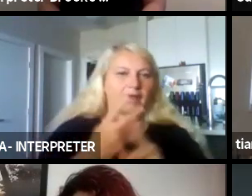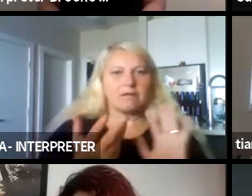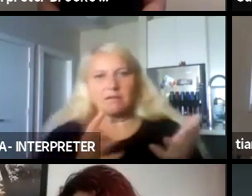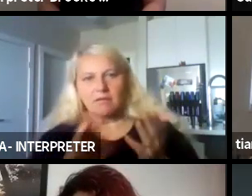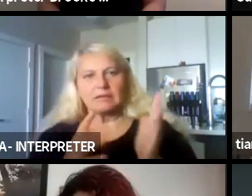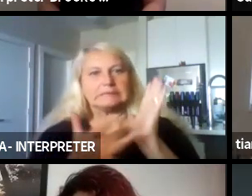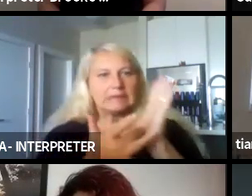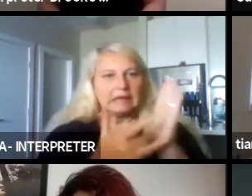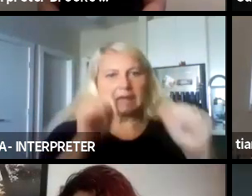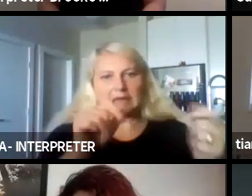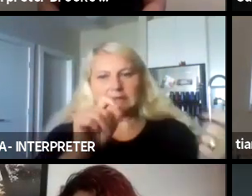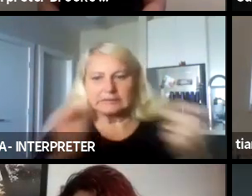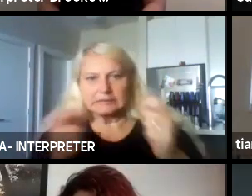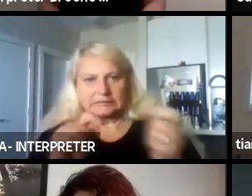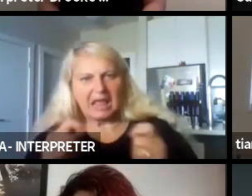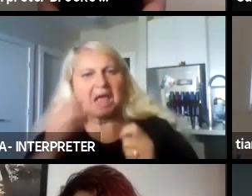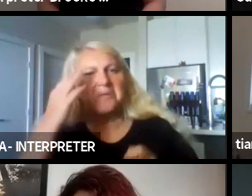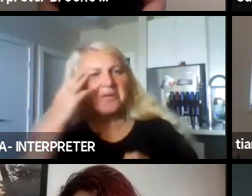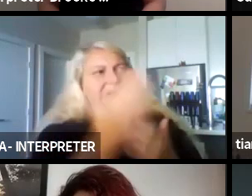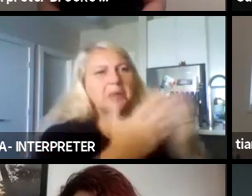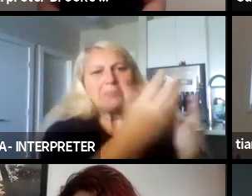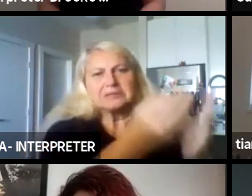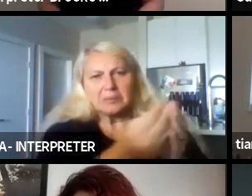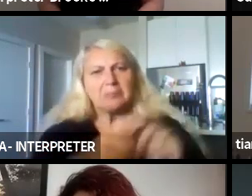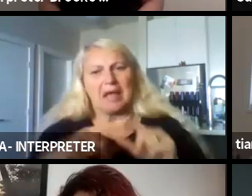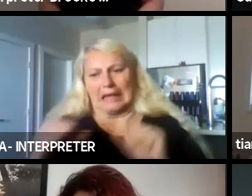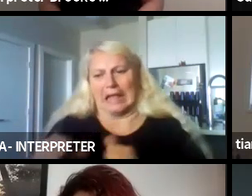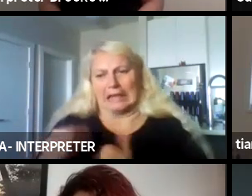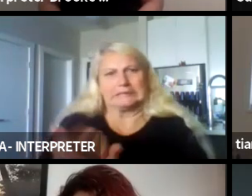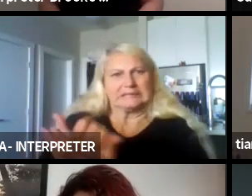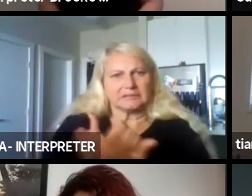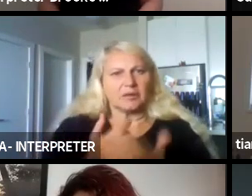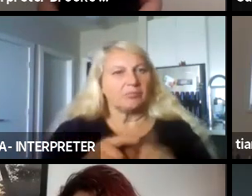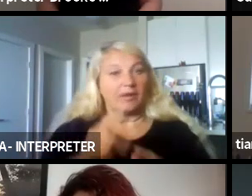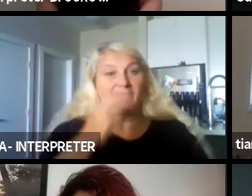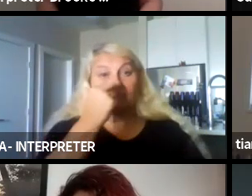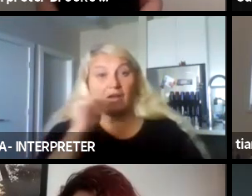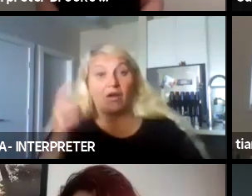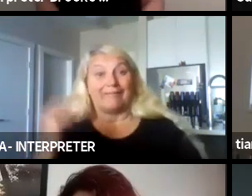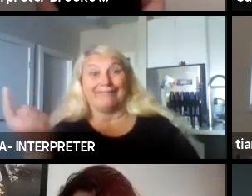technology in a lot of our lives anyway. But it's funny to watch everybody else come